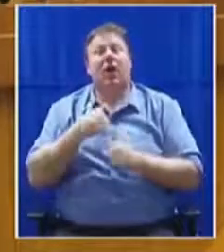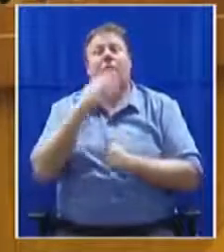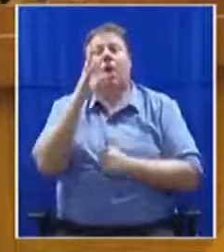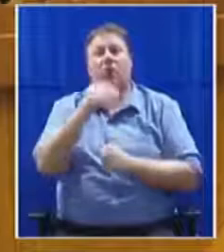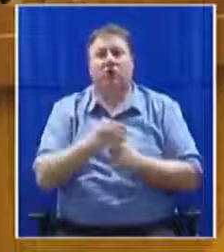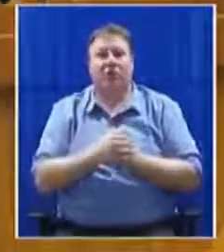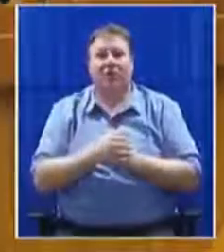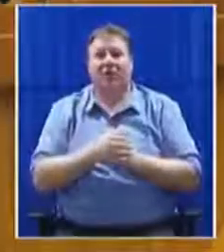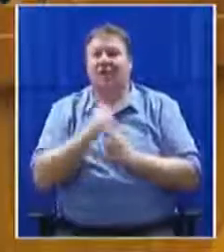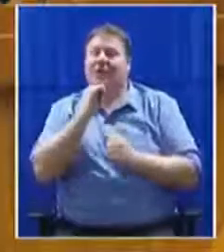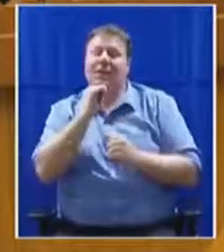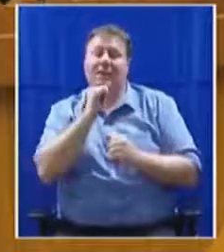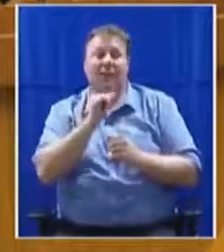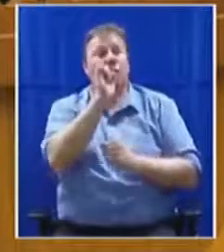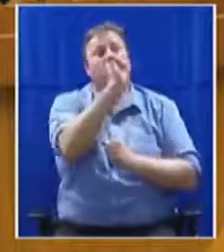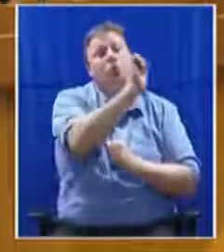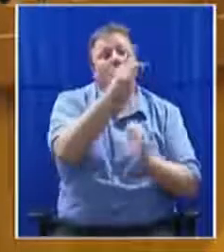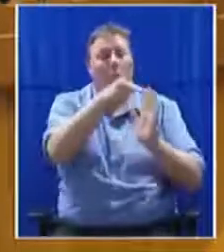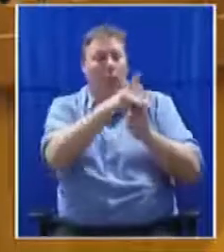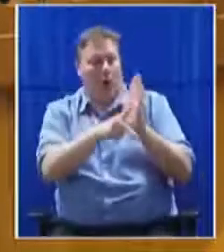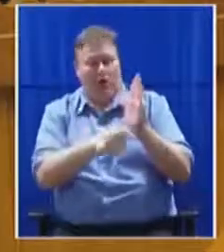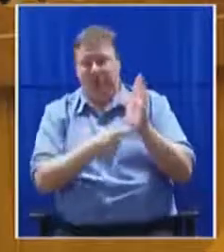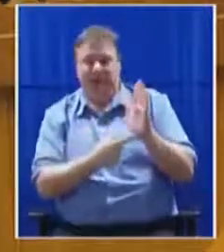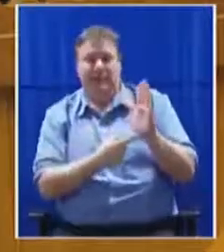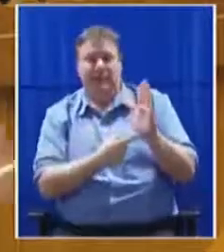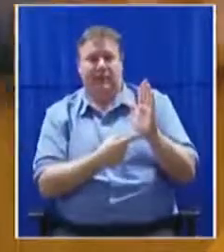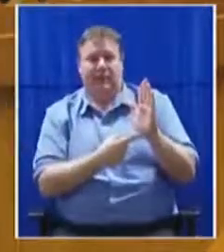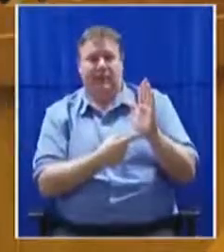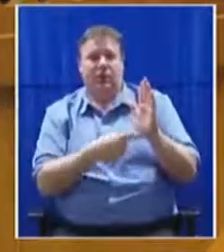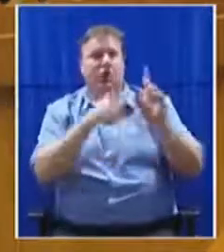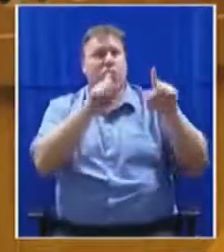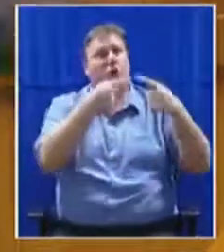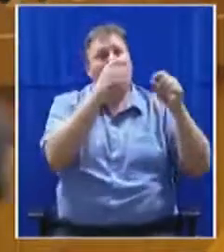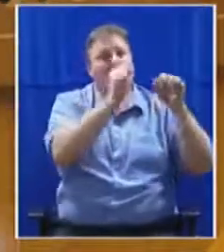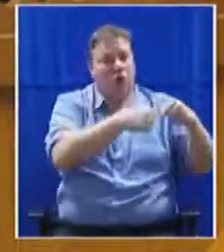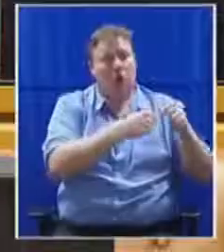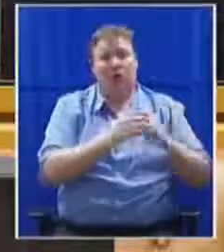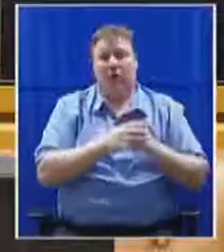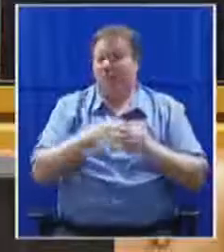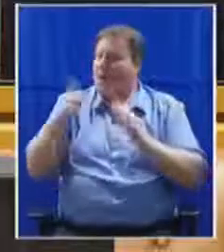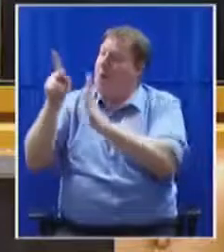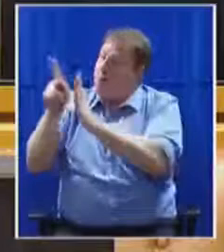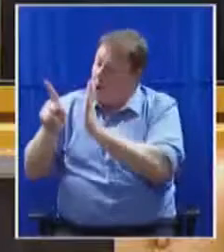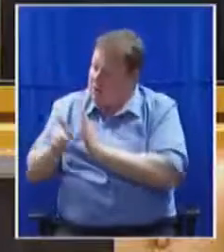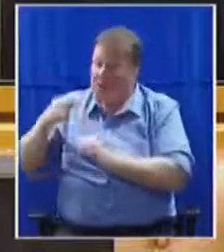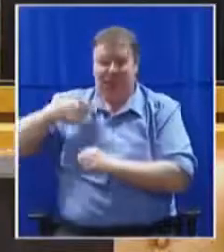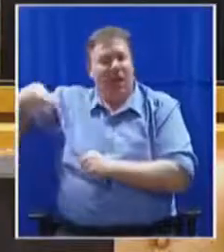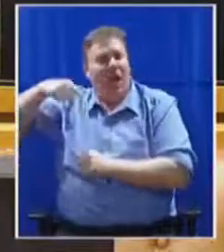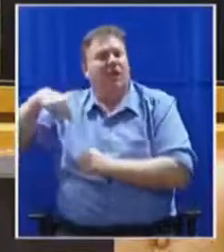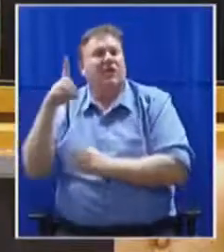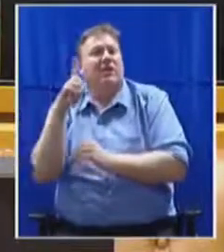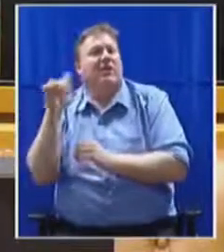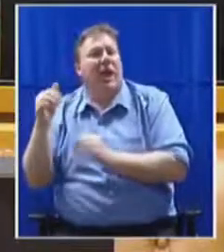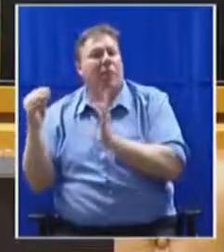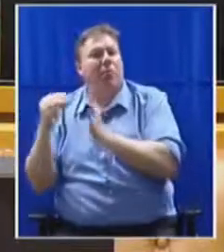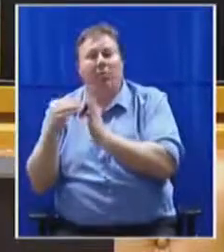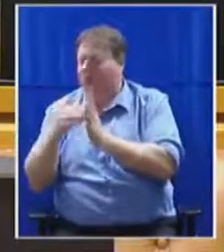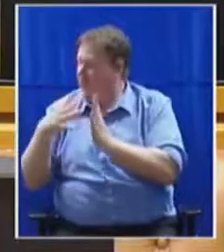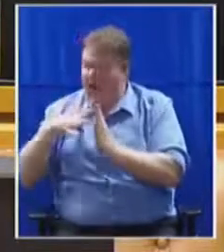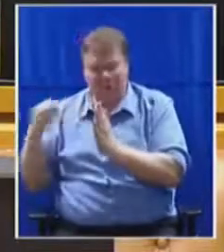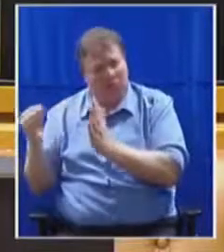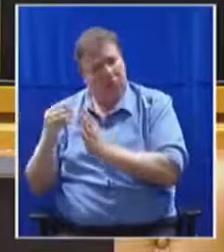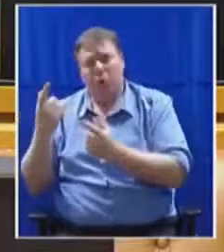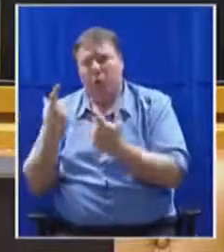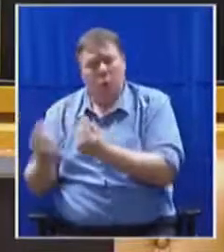regardless of what policy your side puts on the table, you can't agree, but the policies we put on our side, we are already implementing in government,